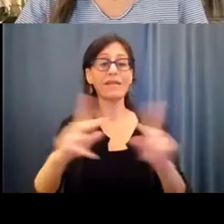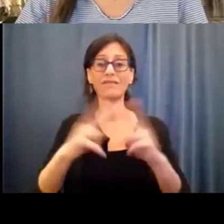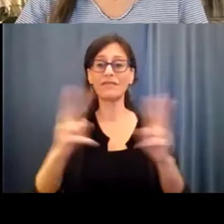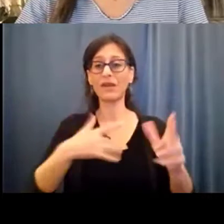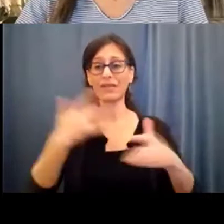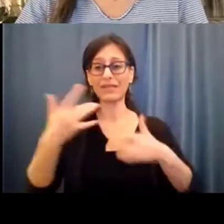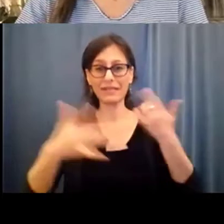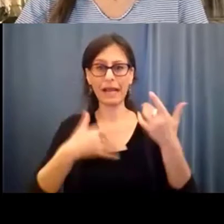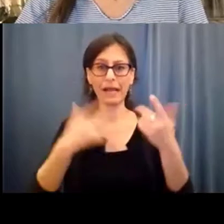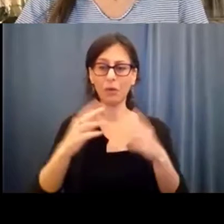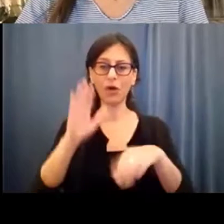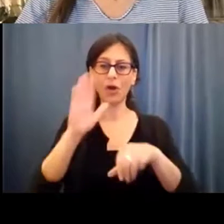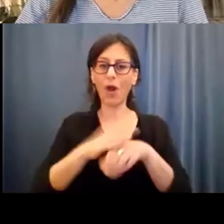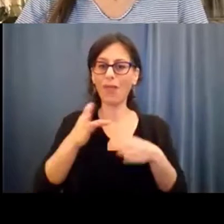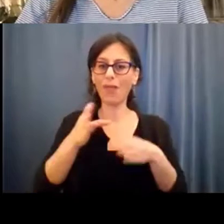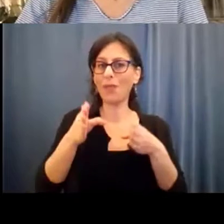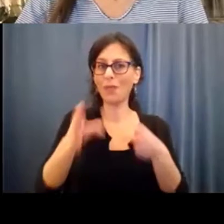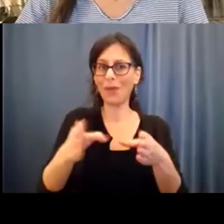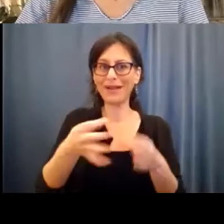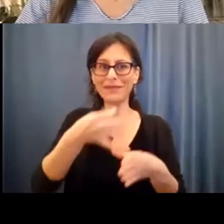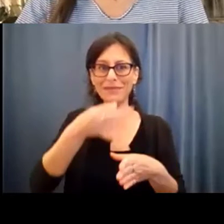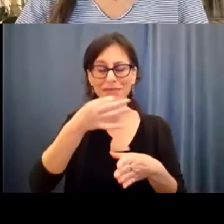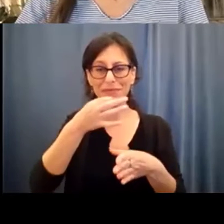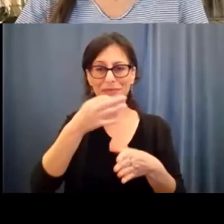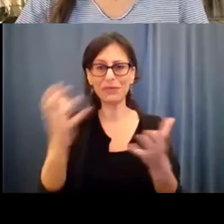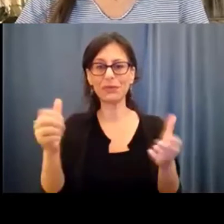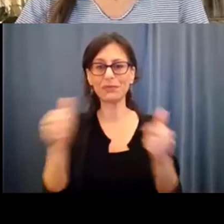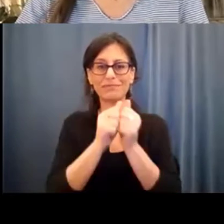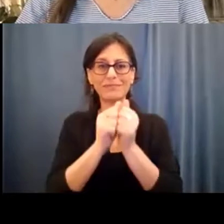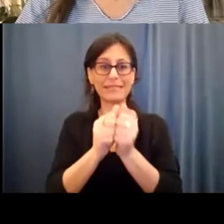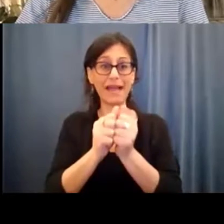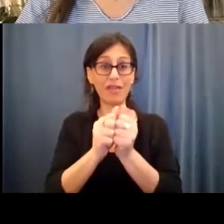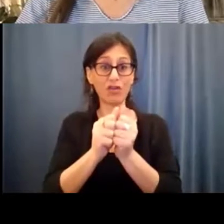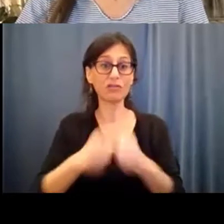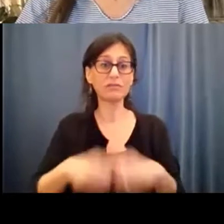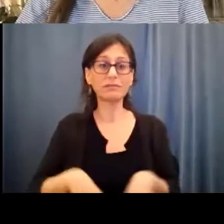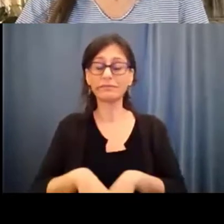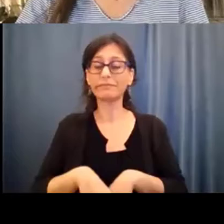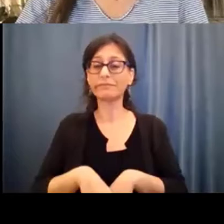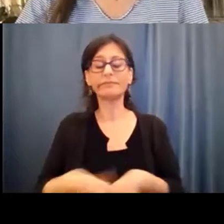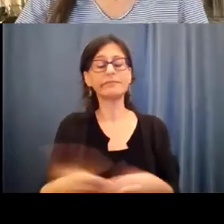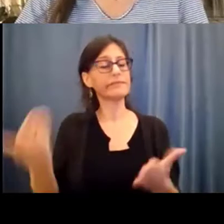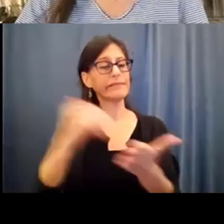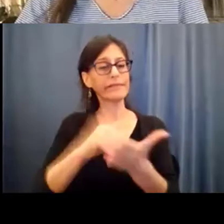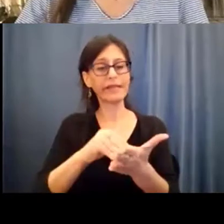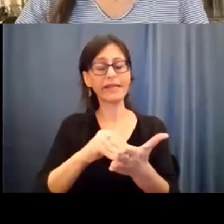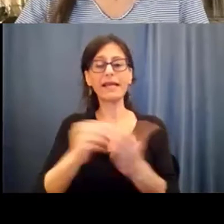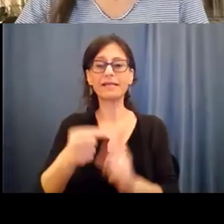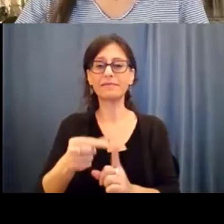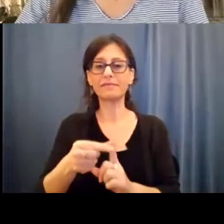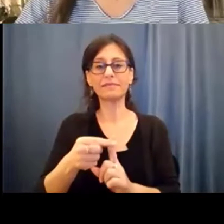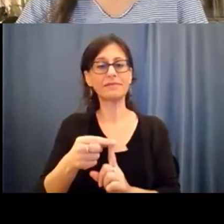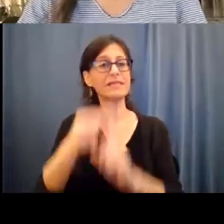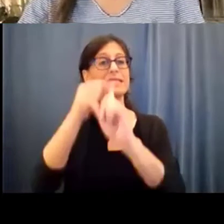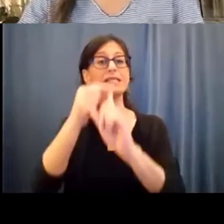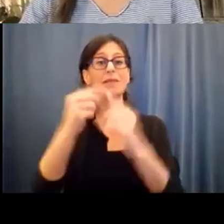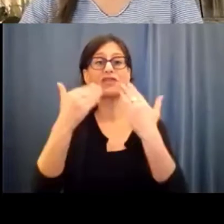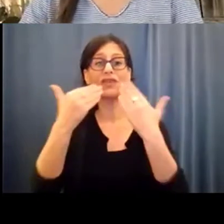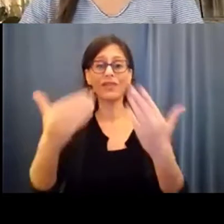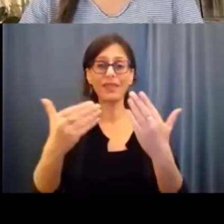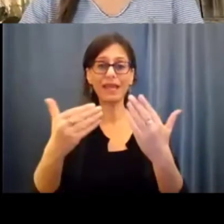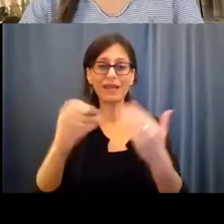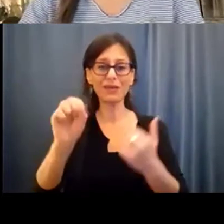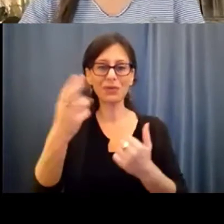are on our way. I feel like very soon to all be together. But again, I just want to give a very special thank you shout out